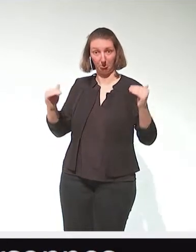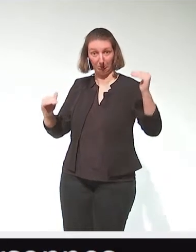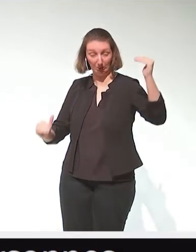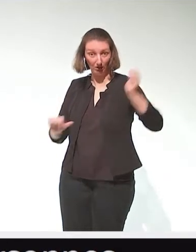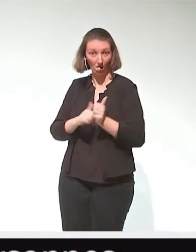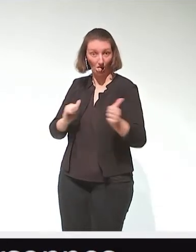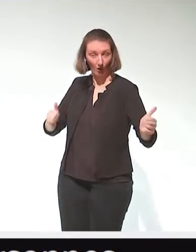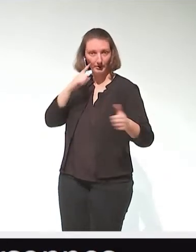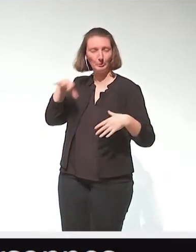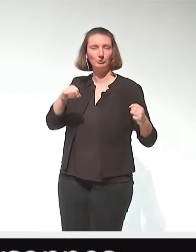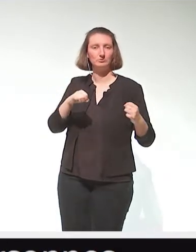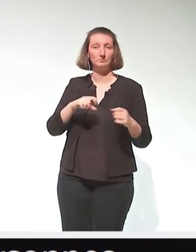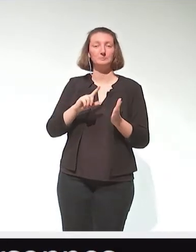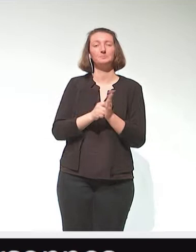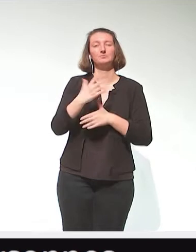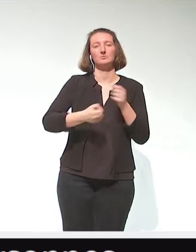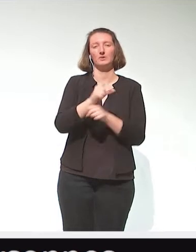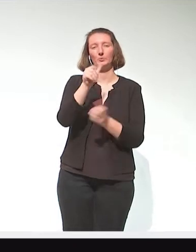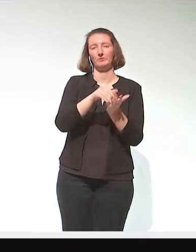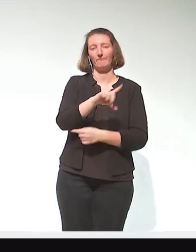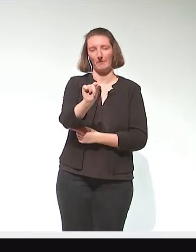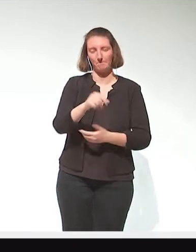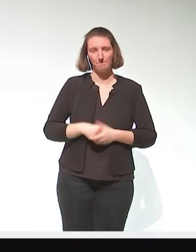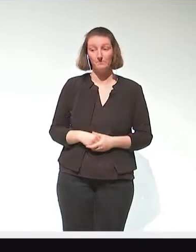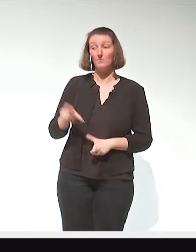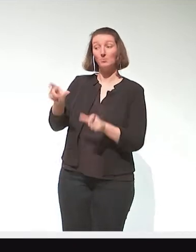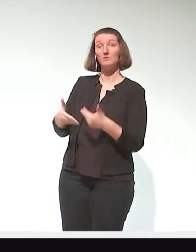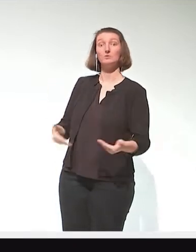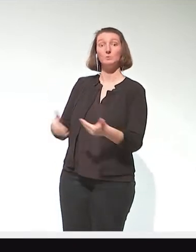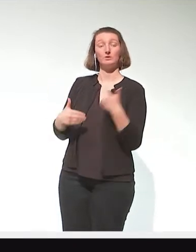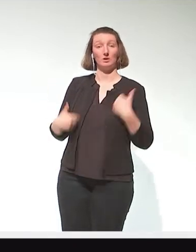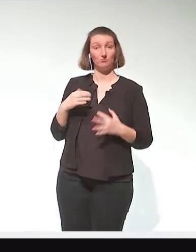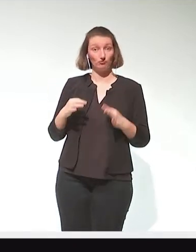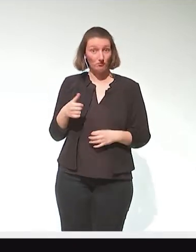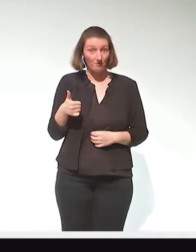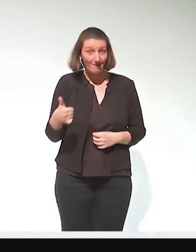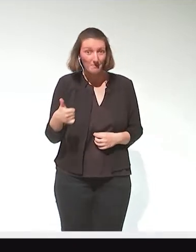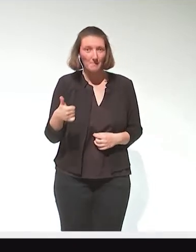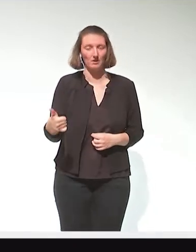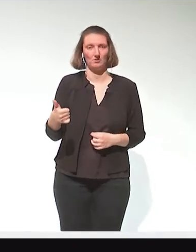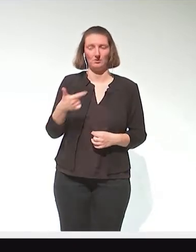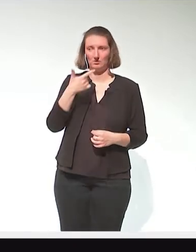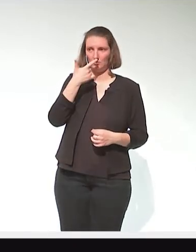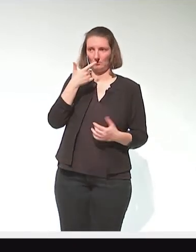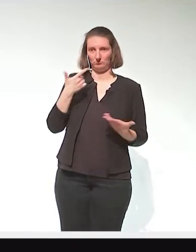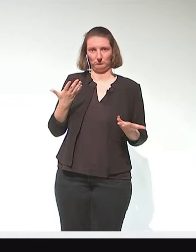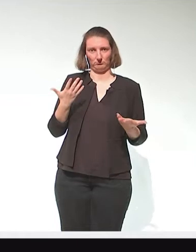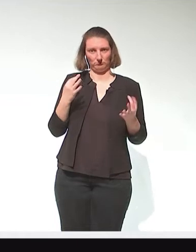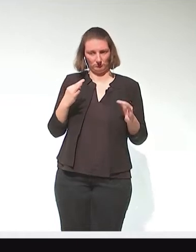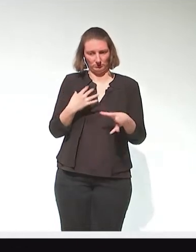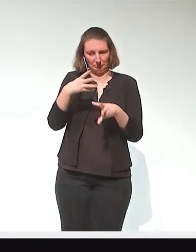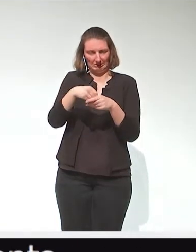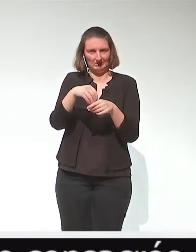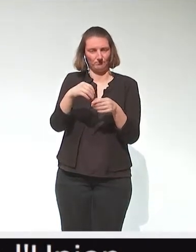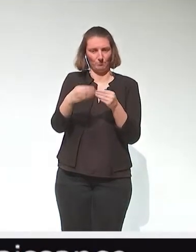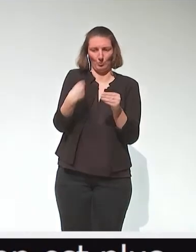those persons with disabilities who are employed are often leaving the workforce earlier. This is one